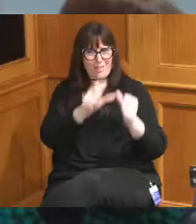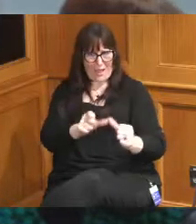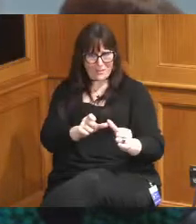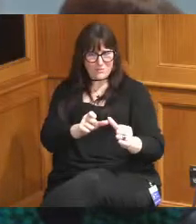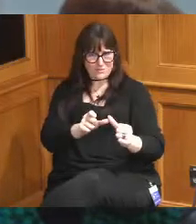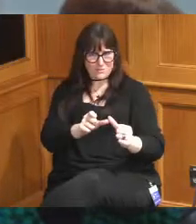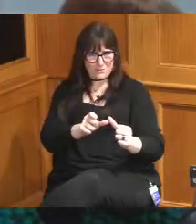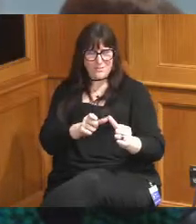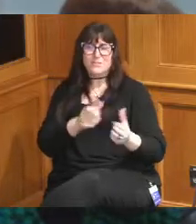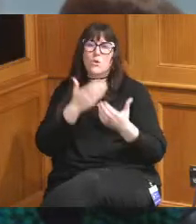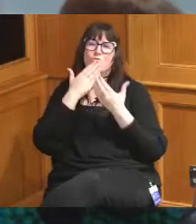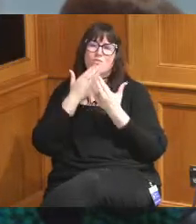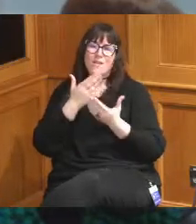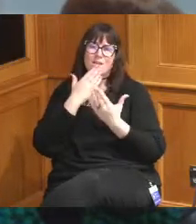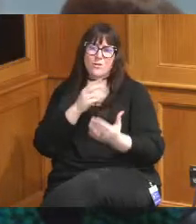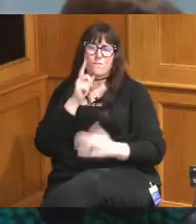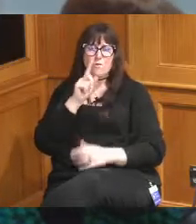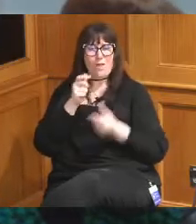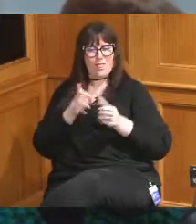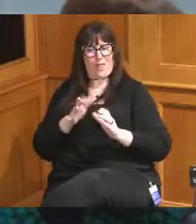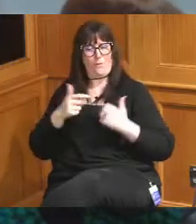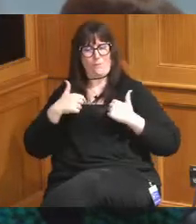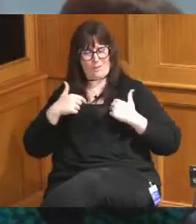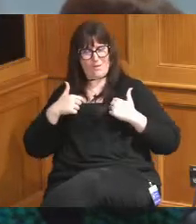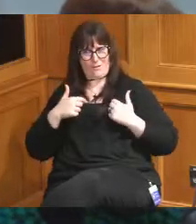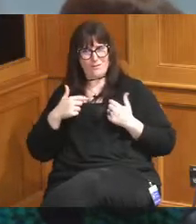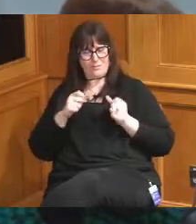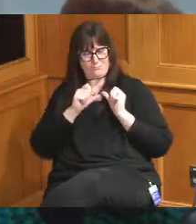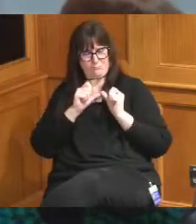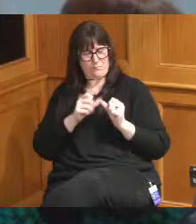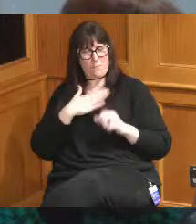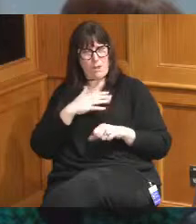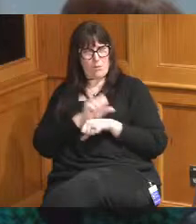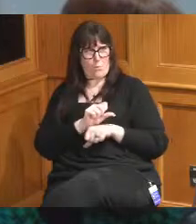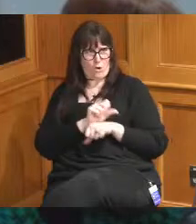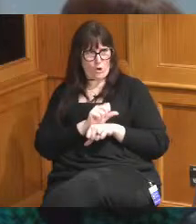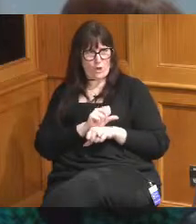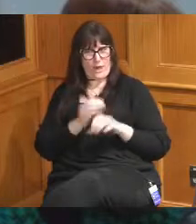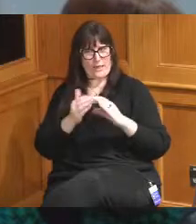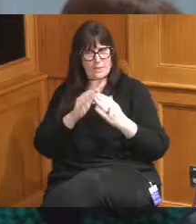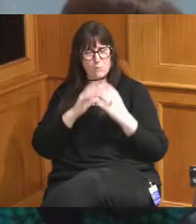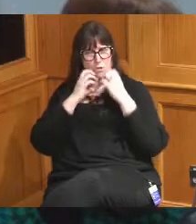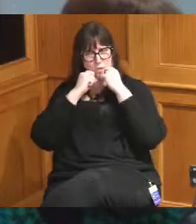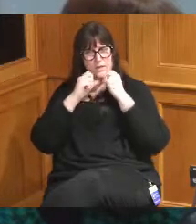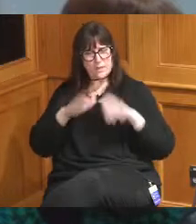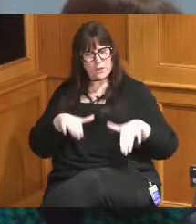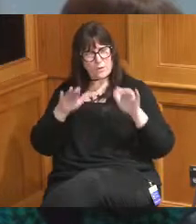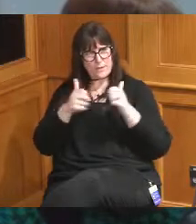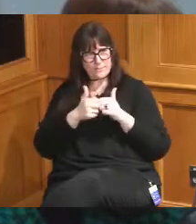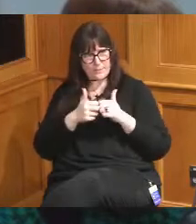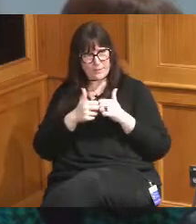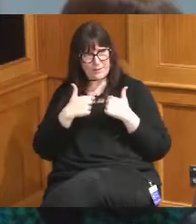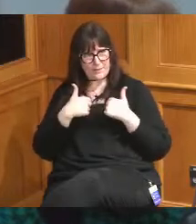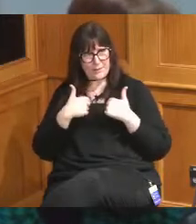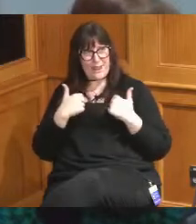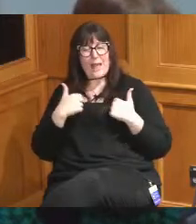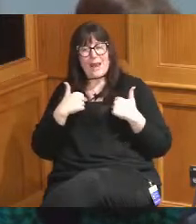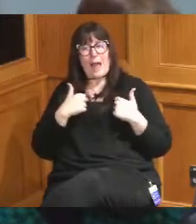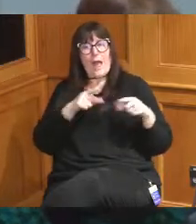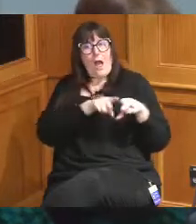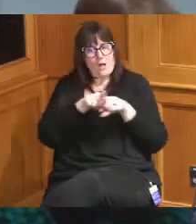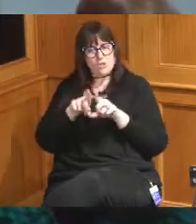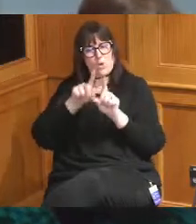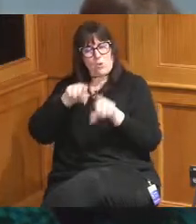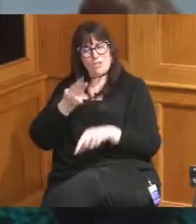ministry. So thank you for allowing me to continue to do my work in the community that raised me. And I also went to Withrow.